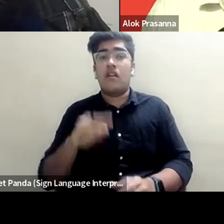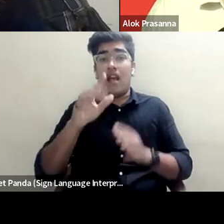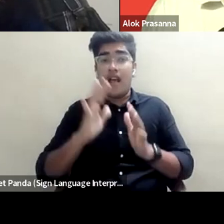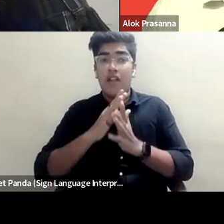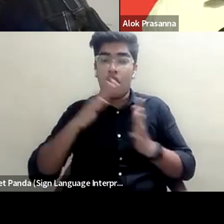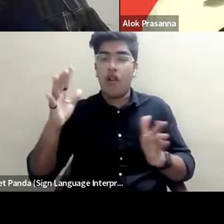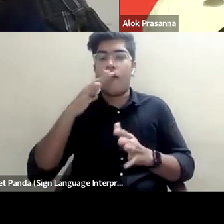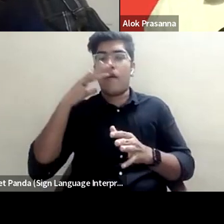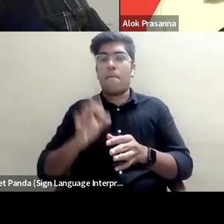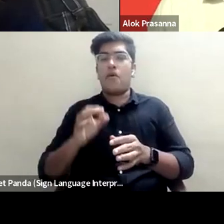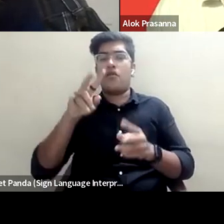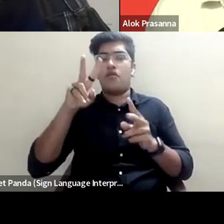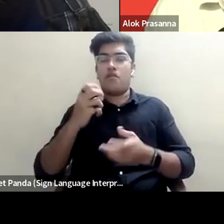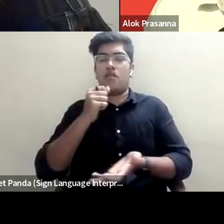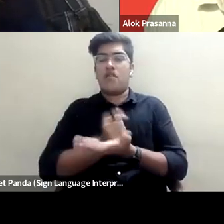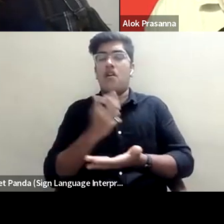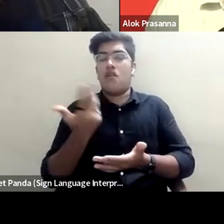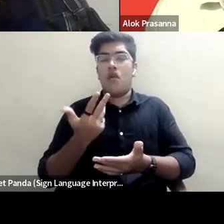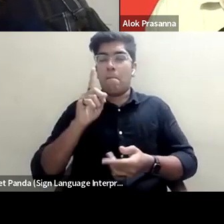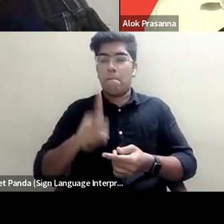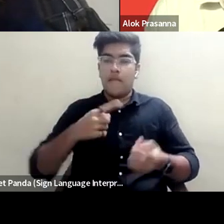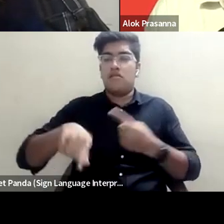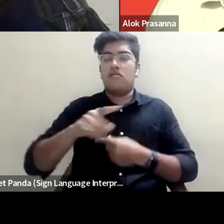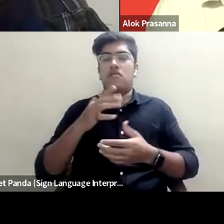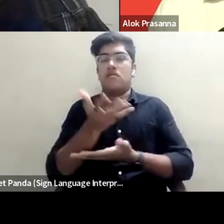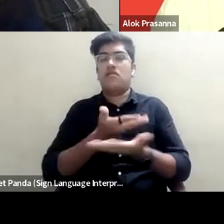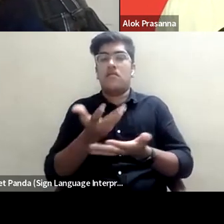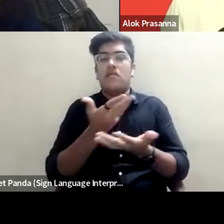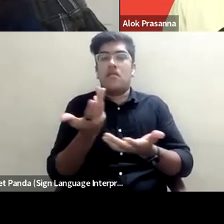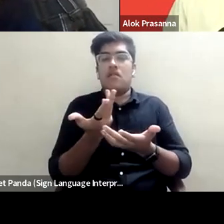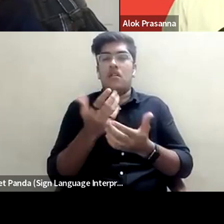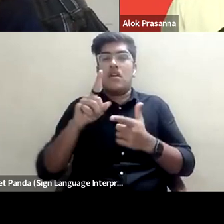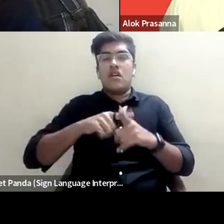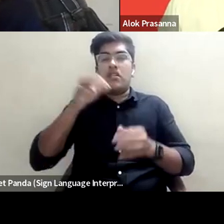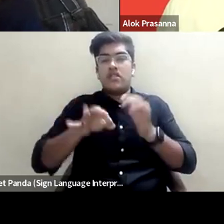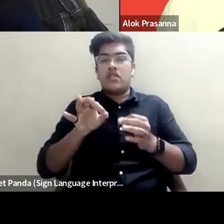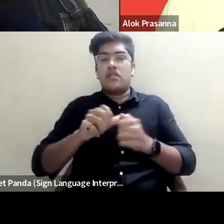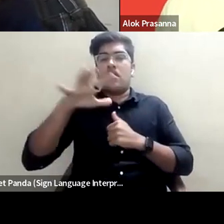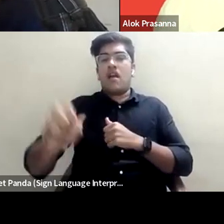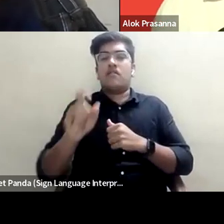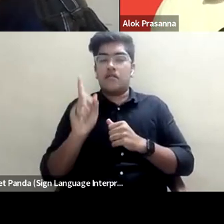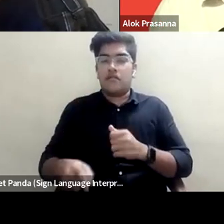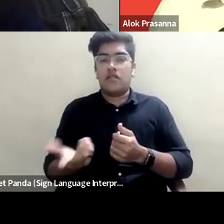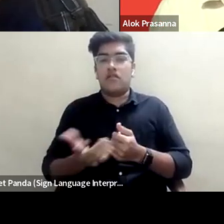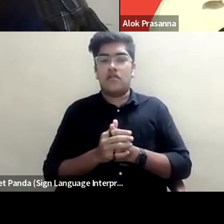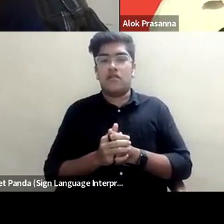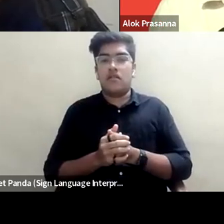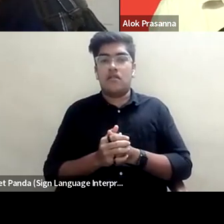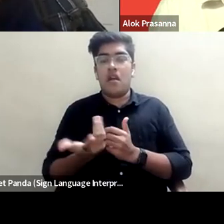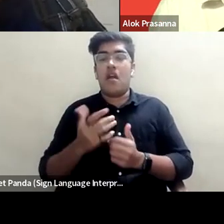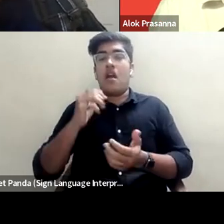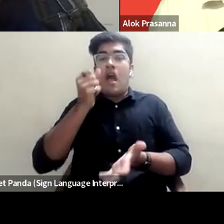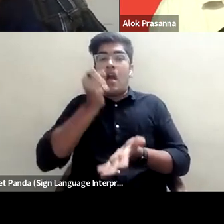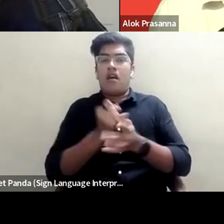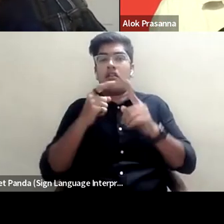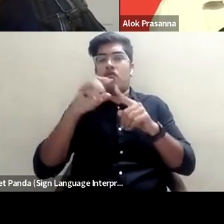to justice has been interpreted as a basic fundamental right, integral part of right to life. And we have